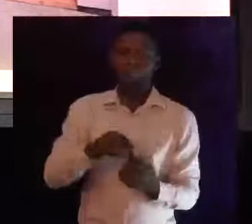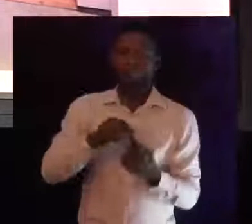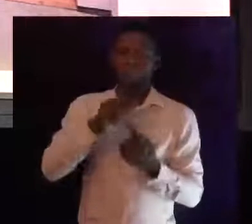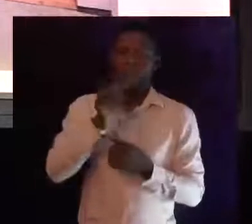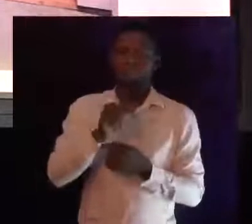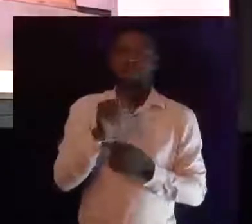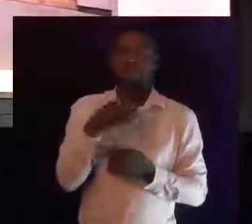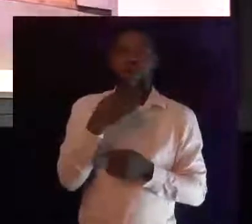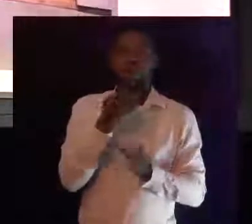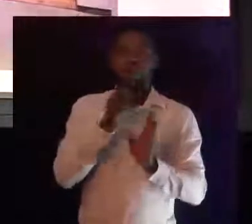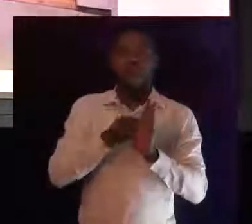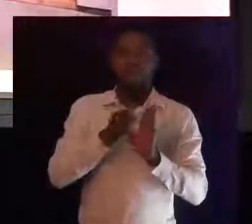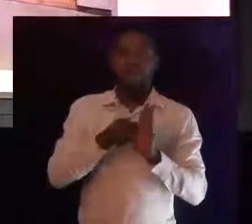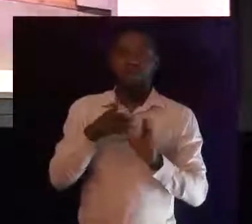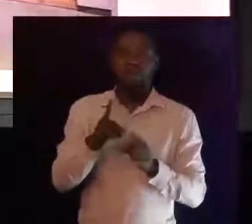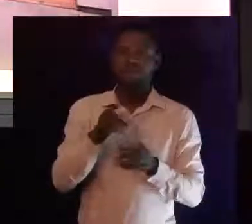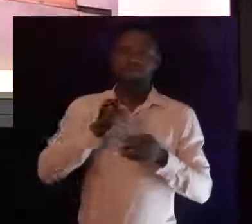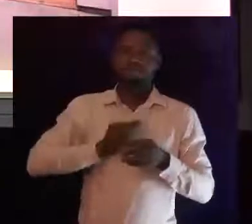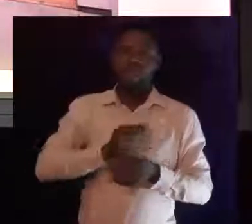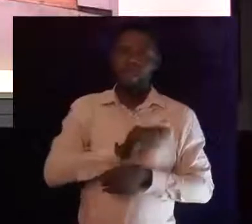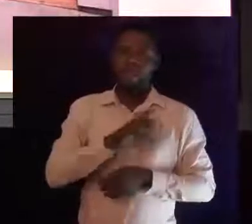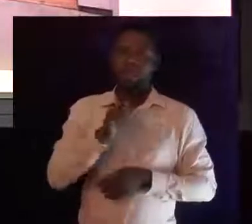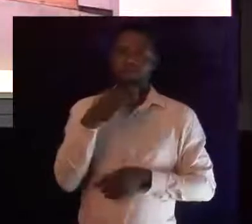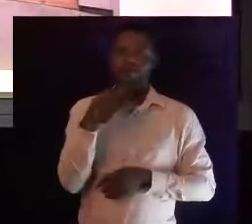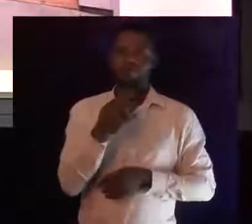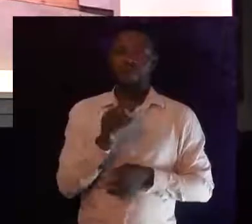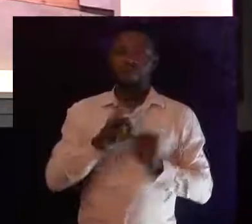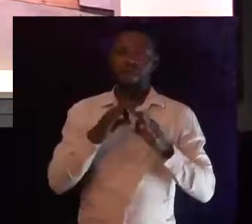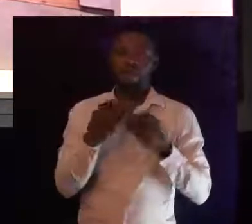special needs of handicapped members